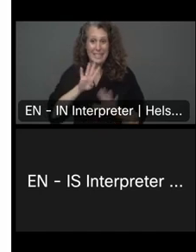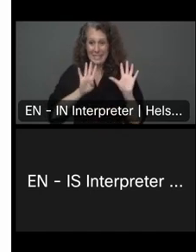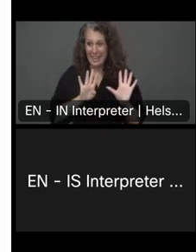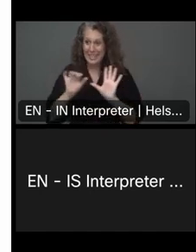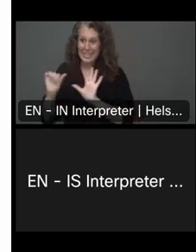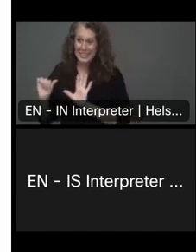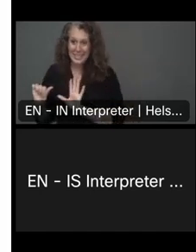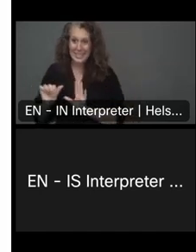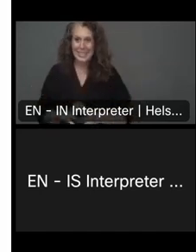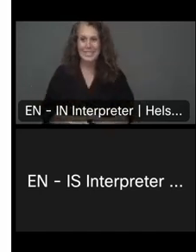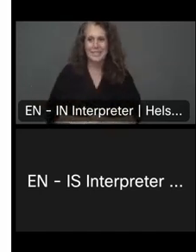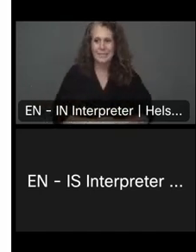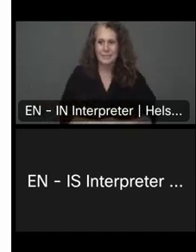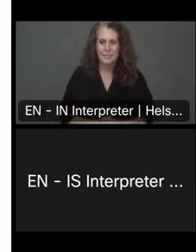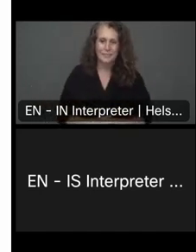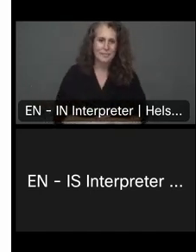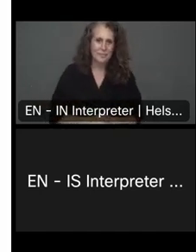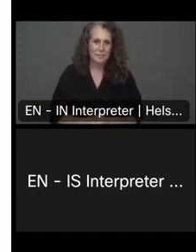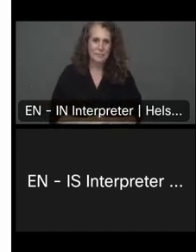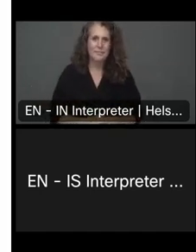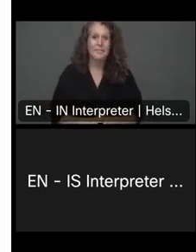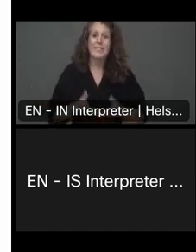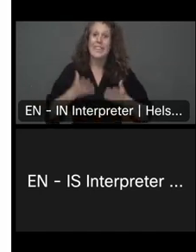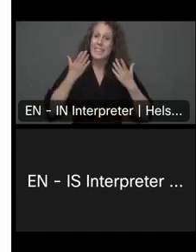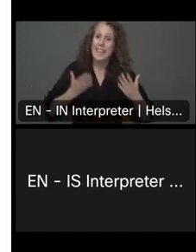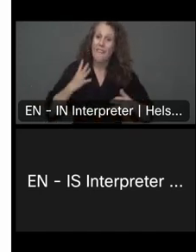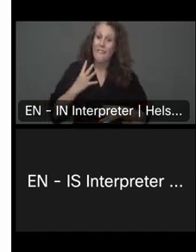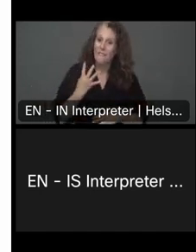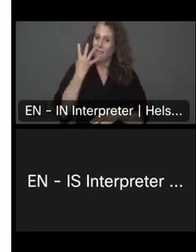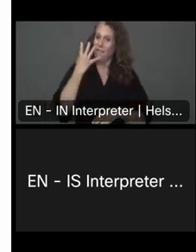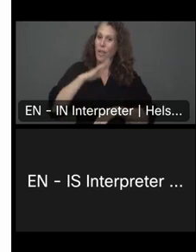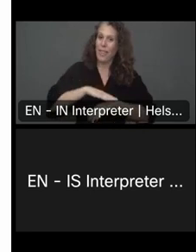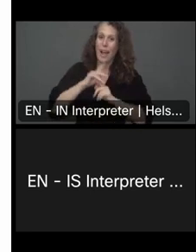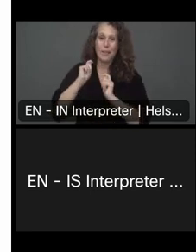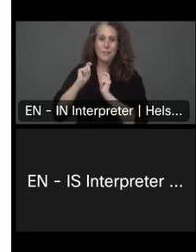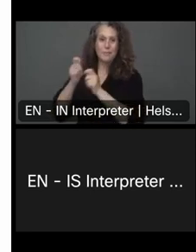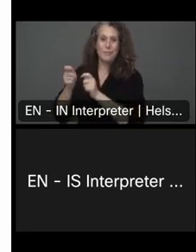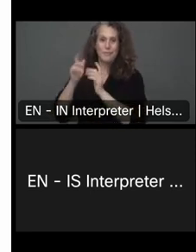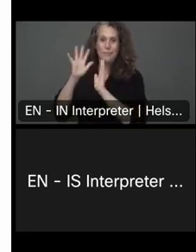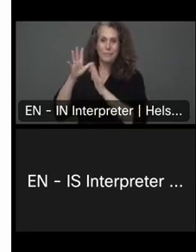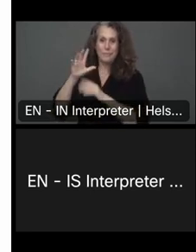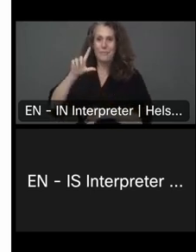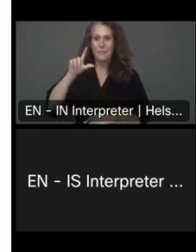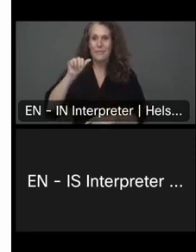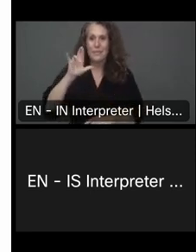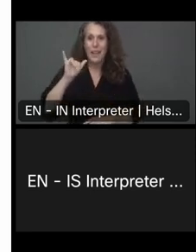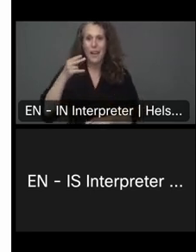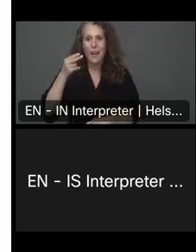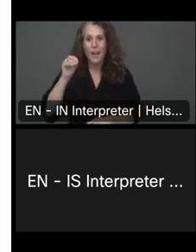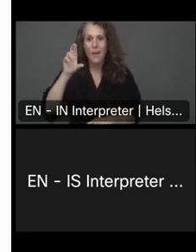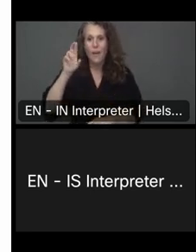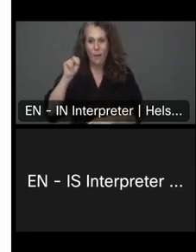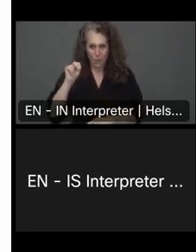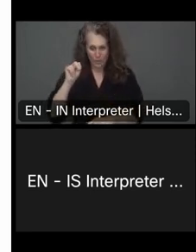will present the fourth John J. Gumperz Lifetime Achievement Award to Laurence or Larry Horn of Yale University in